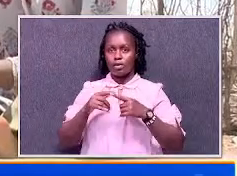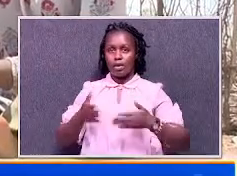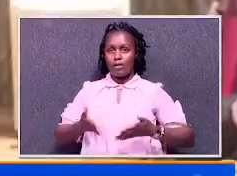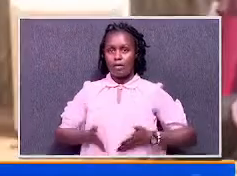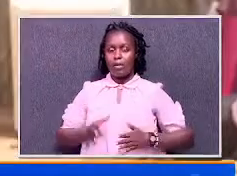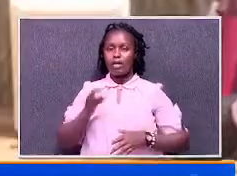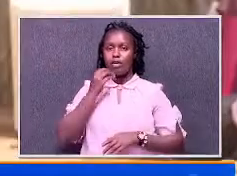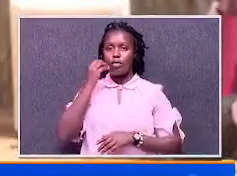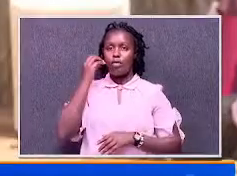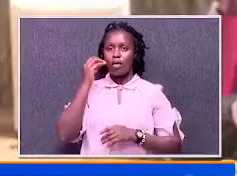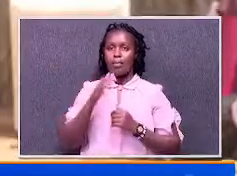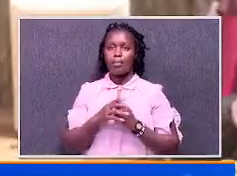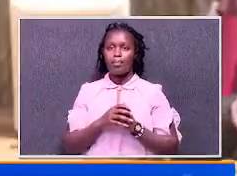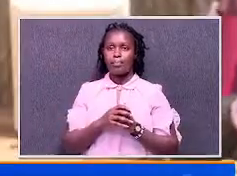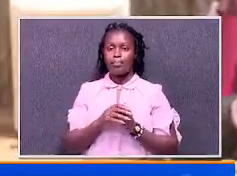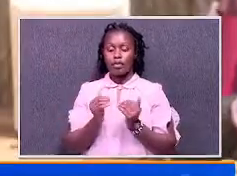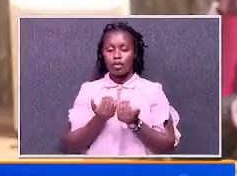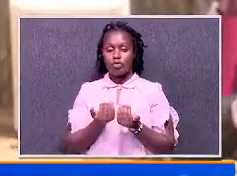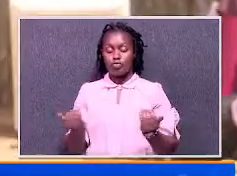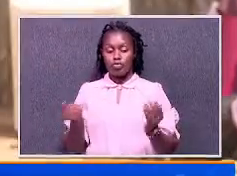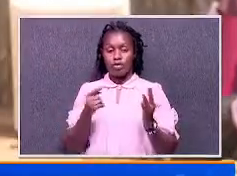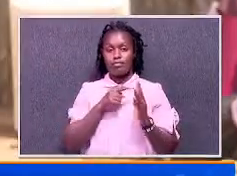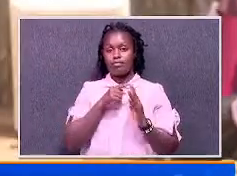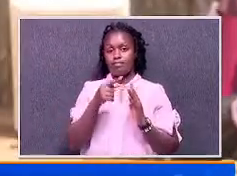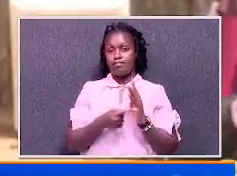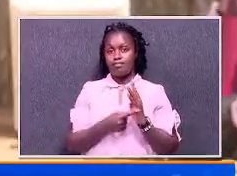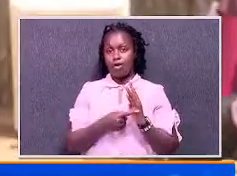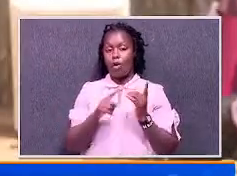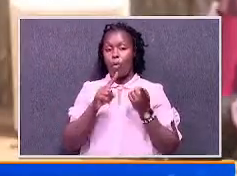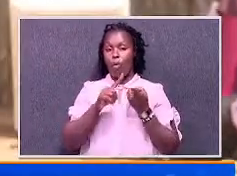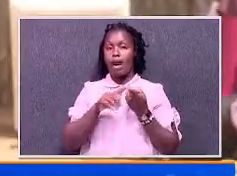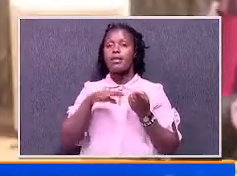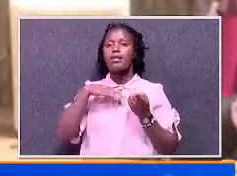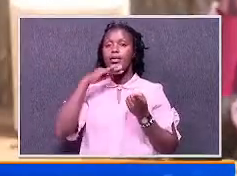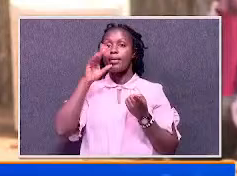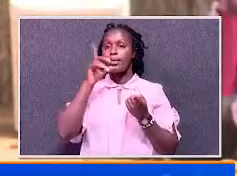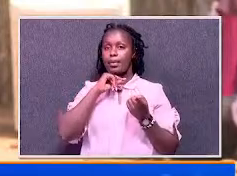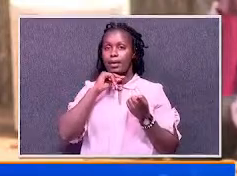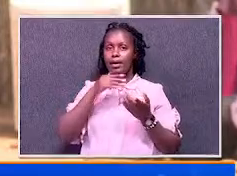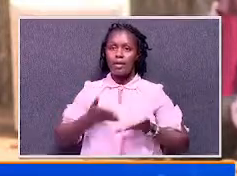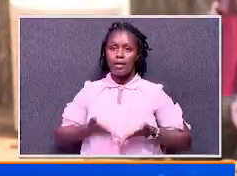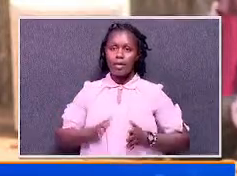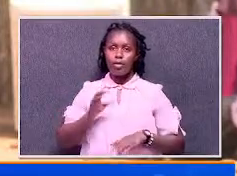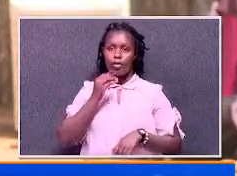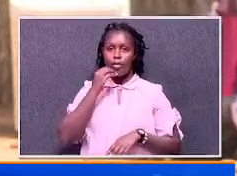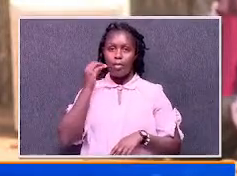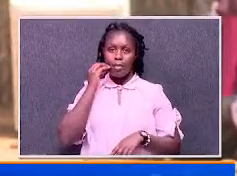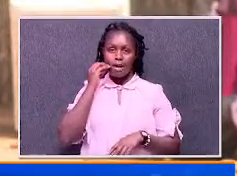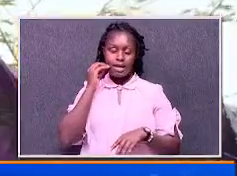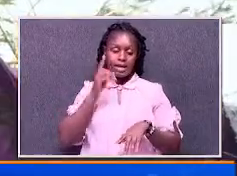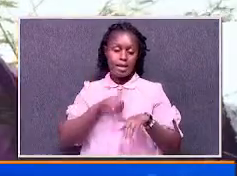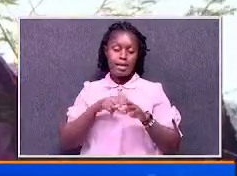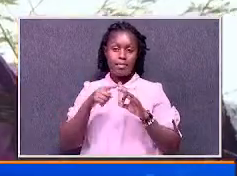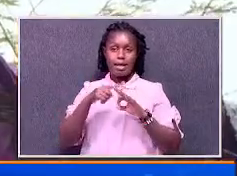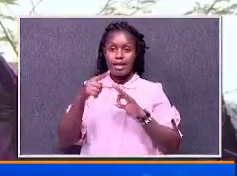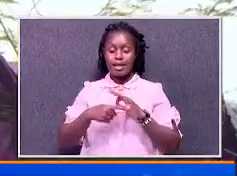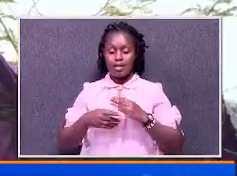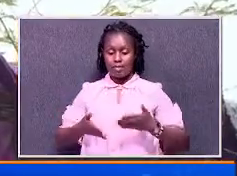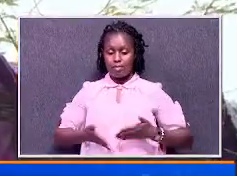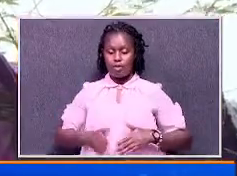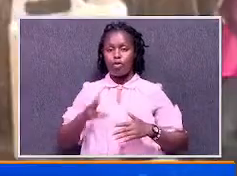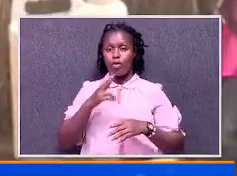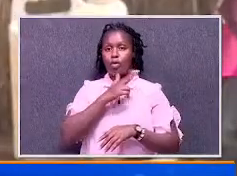home. Na moja akikufa amezaa nyumbani. Watoto wengine watoto watatu wamezaliwa hospitali kona